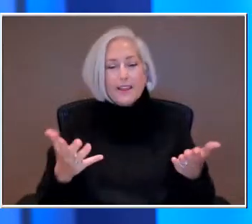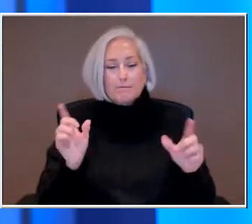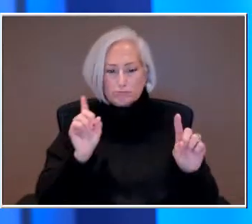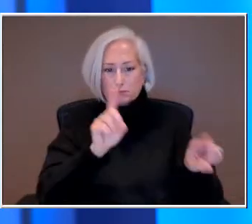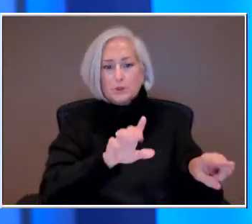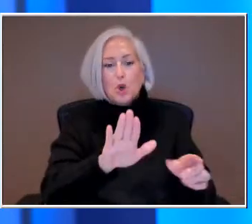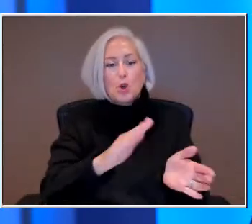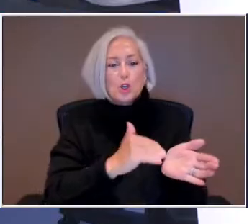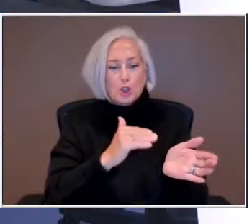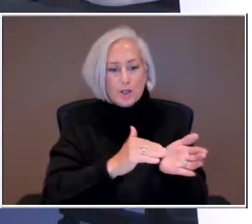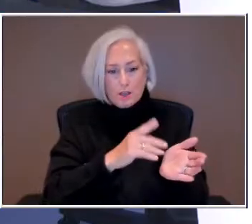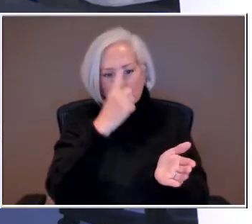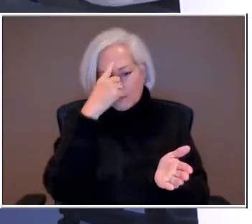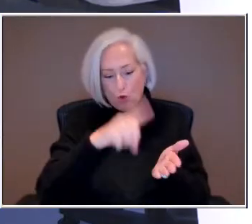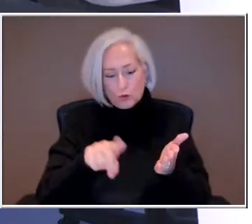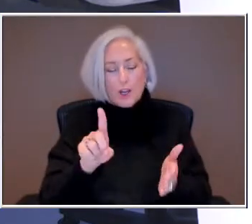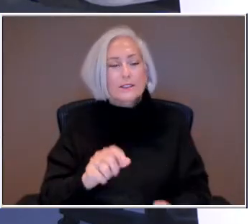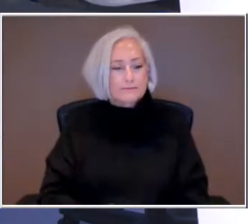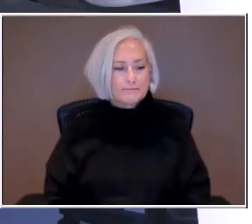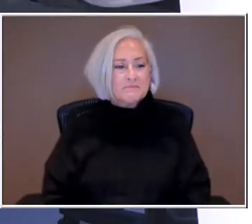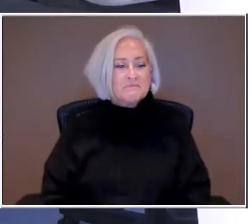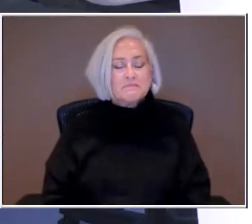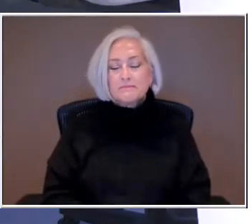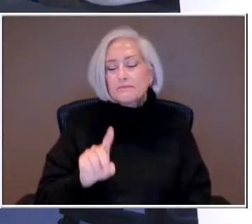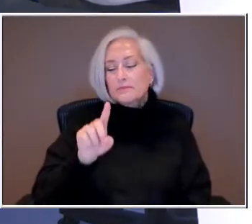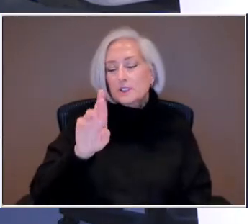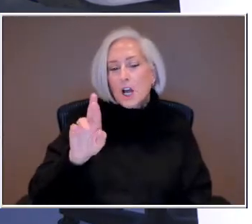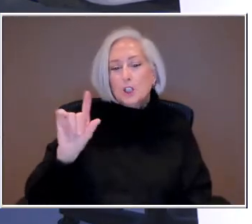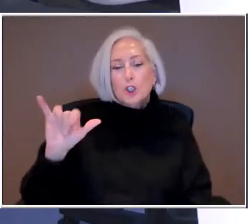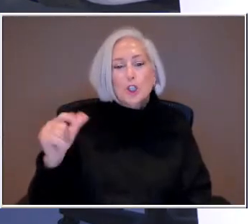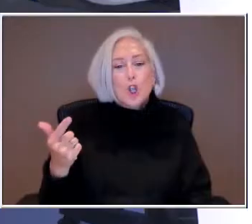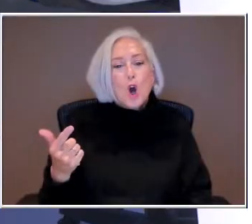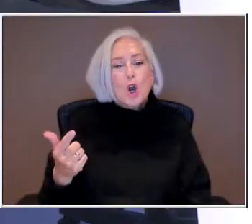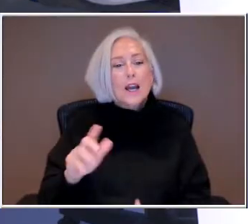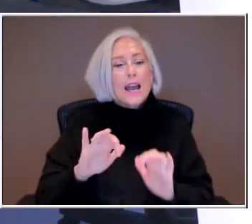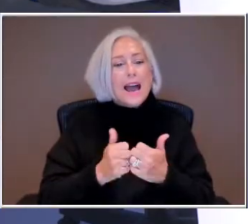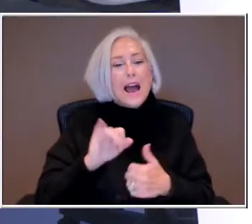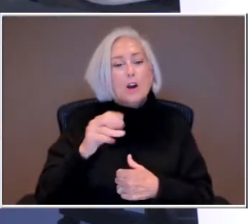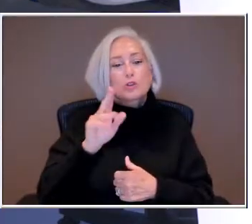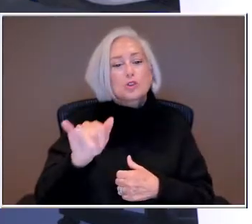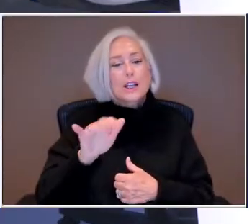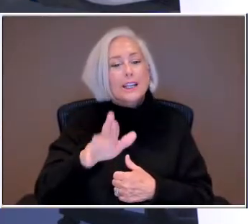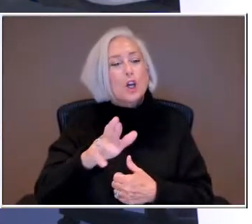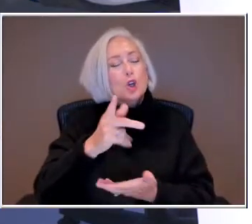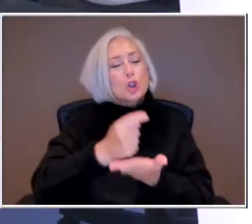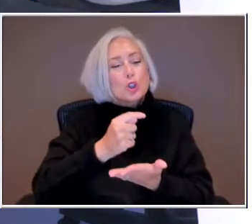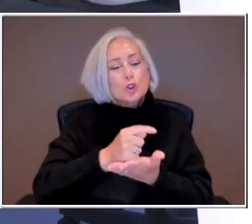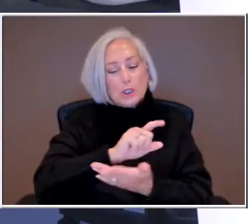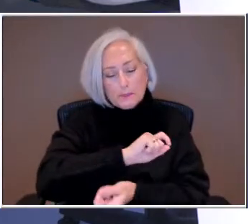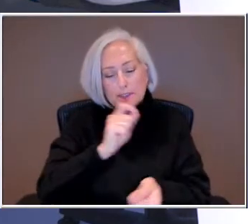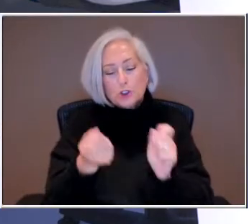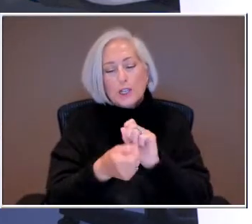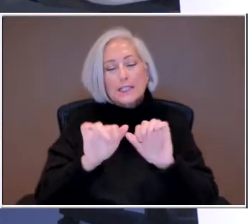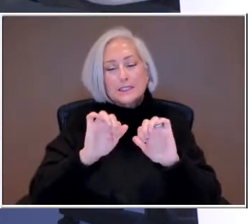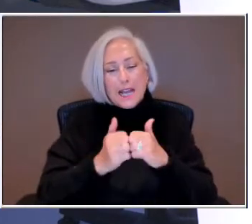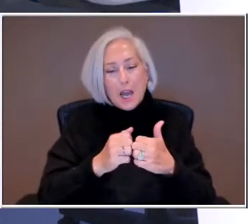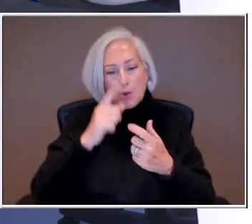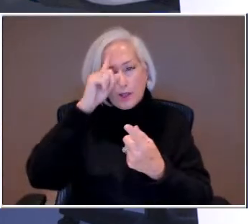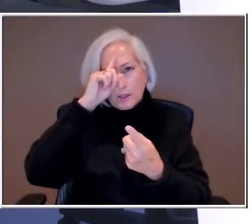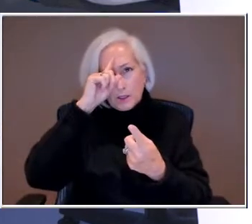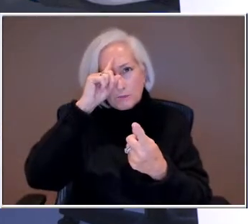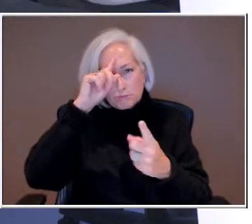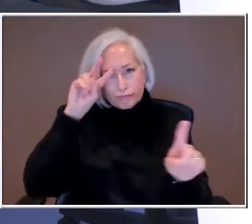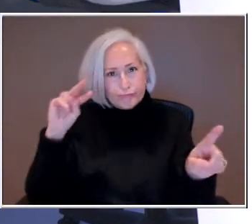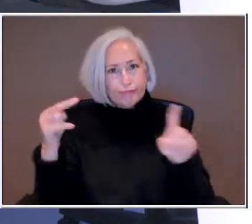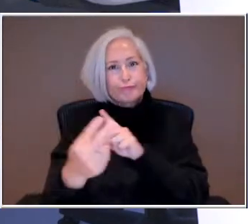So, Dr. Wong, how has Jenny's response to treatment changed the way that we think about stage 4 lung cancer